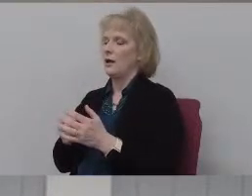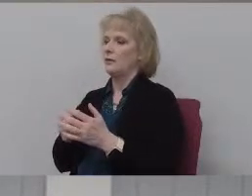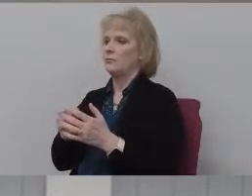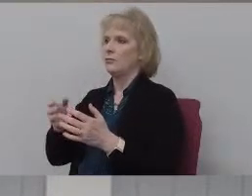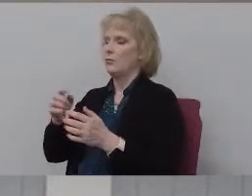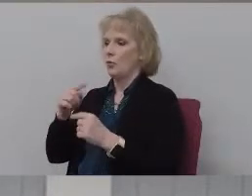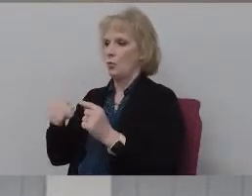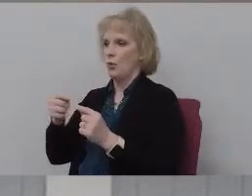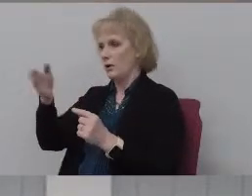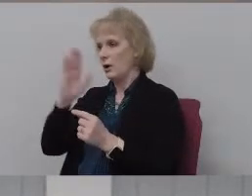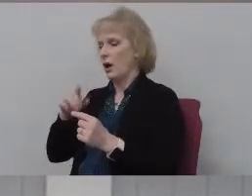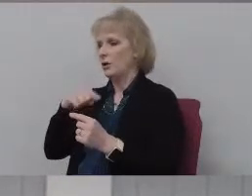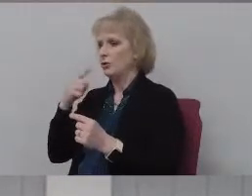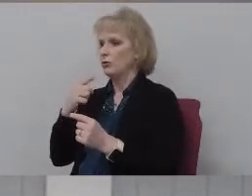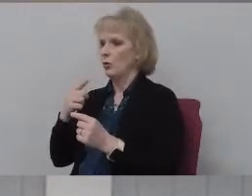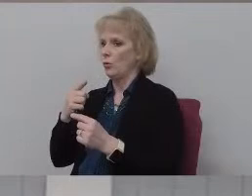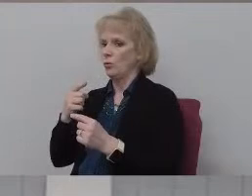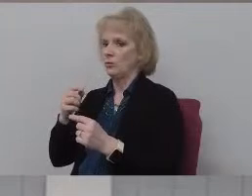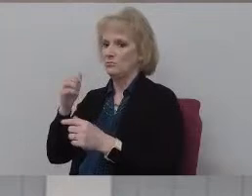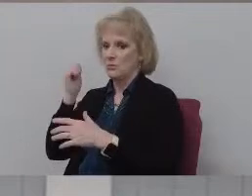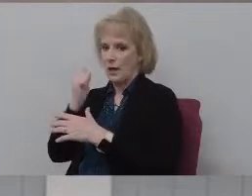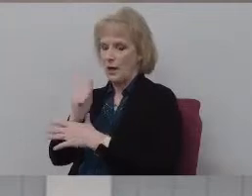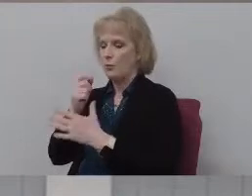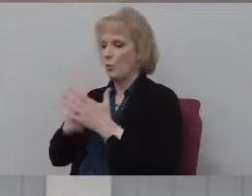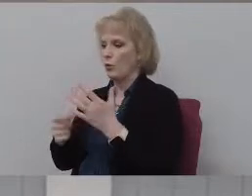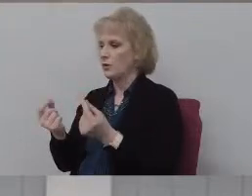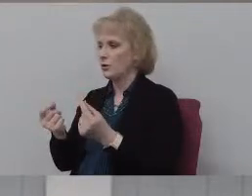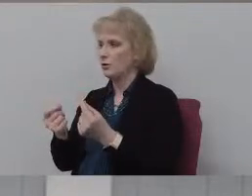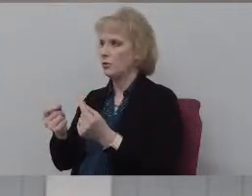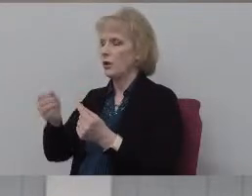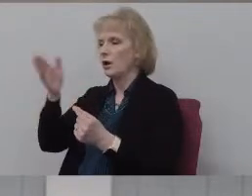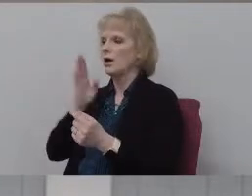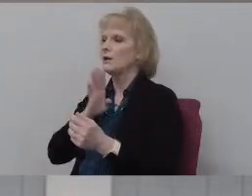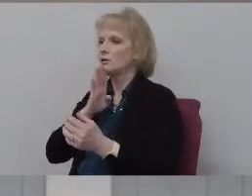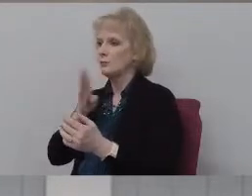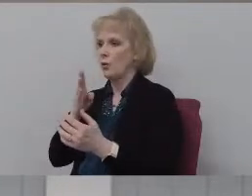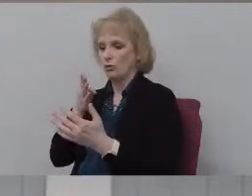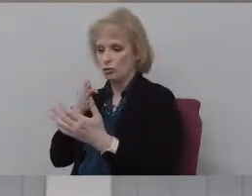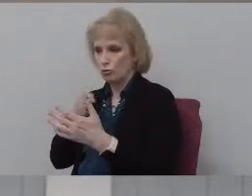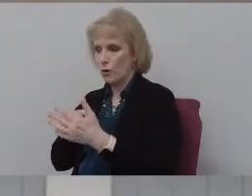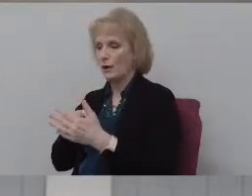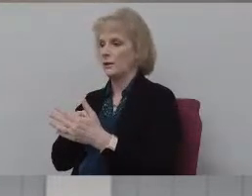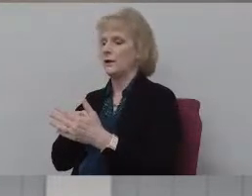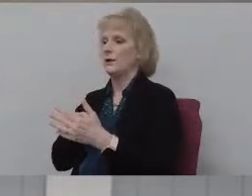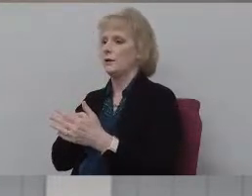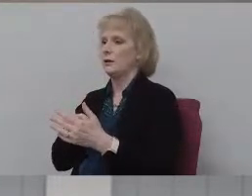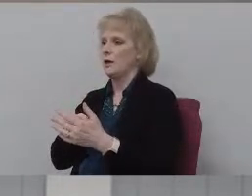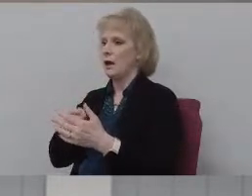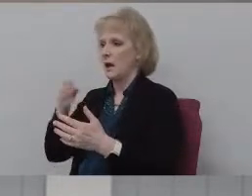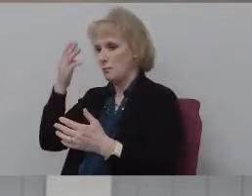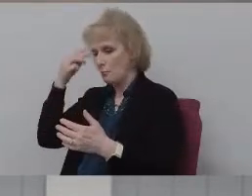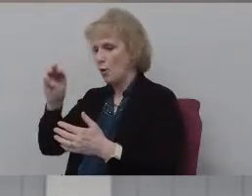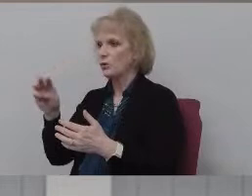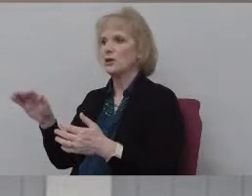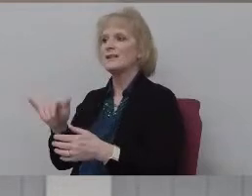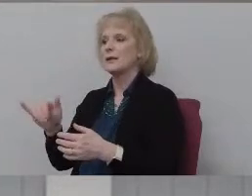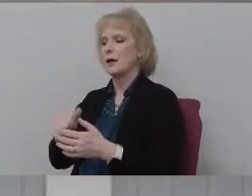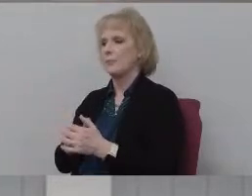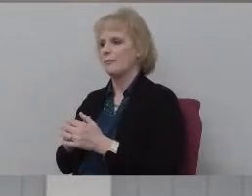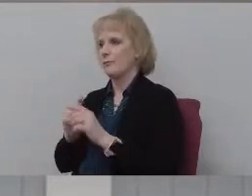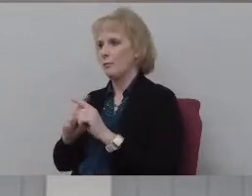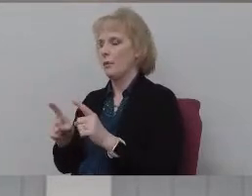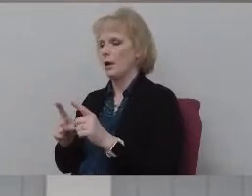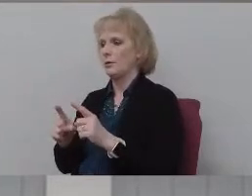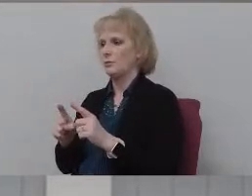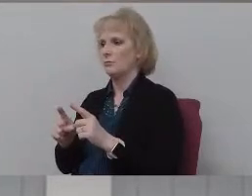directly. And when God told Joseph what to do, he spoke to him directly. And when God told Moses what to do, he spoke to him directly. But so far